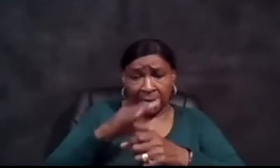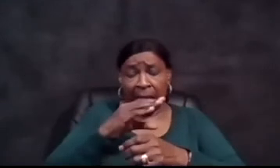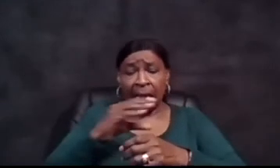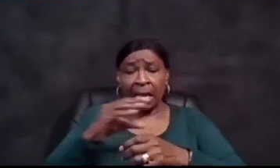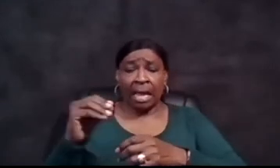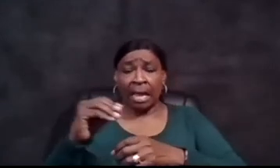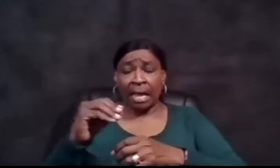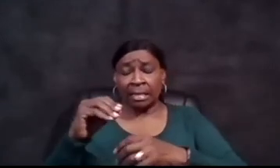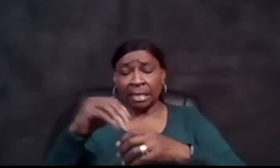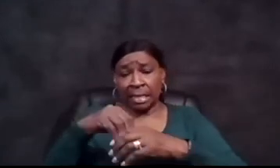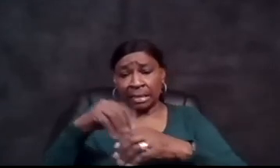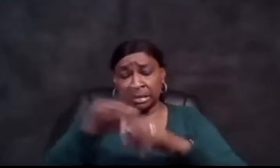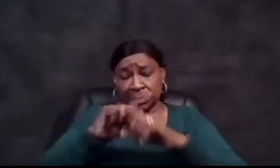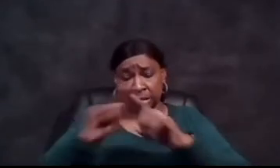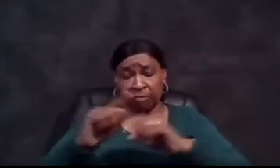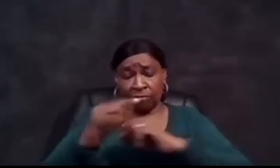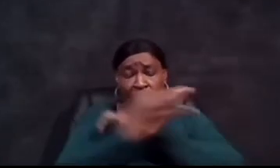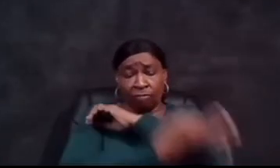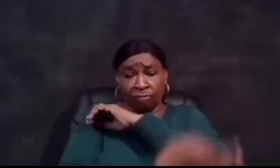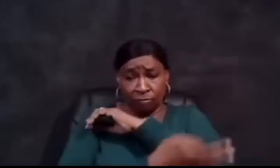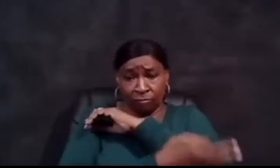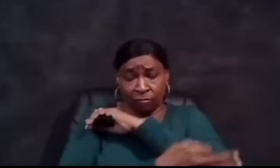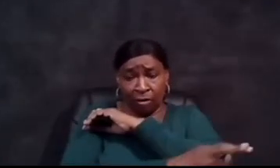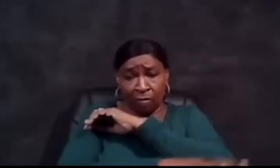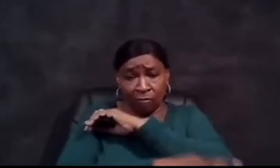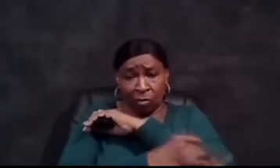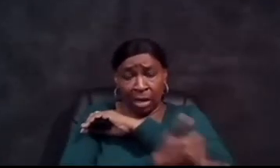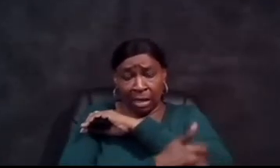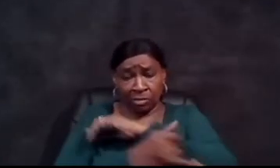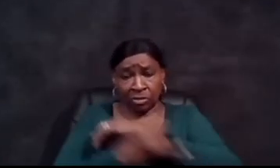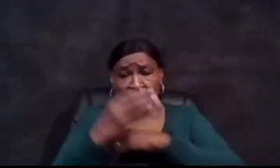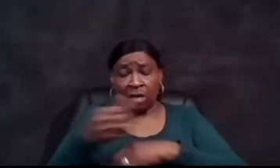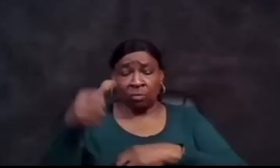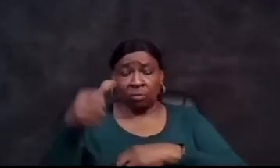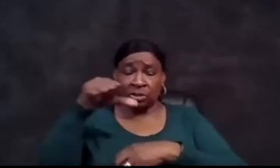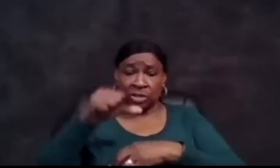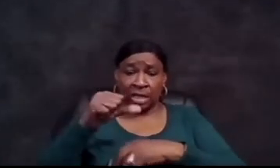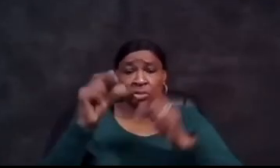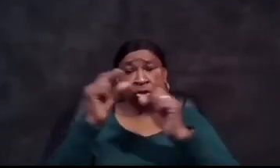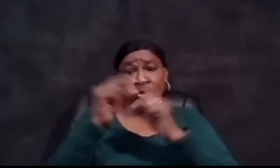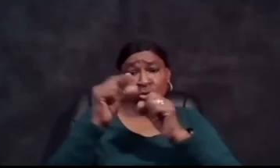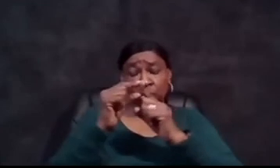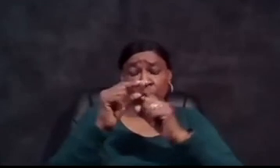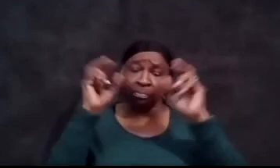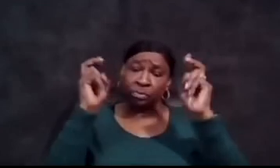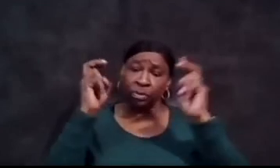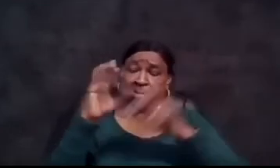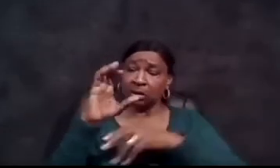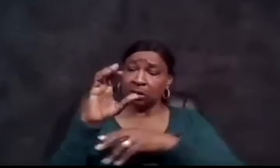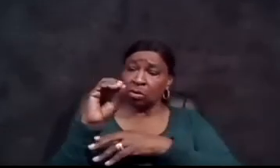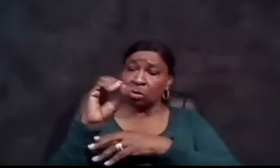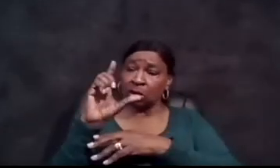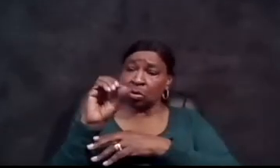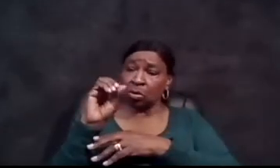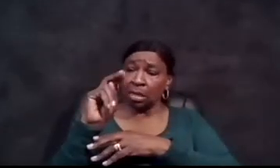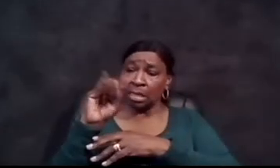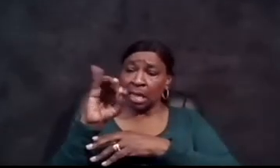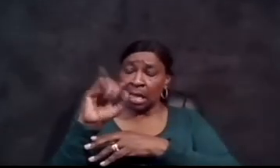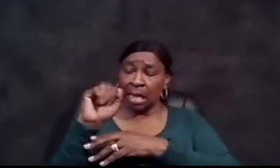rejecting the terms of colonial systems that never recognized the violence that